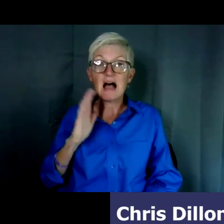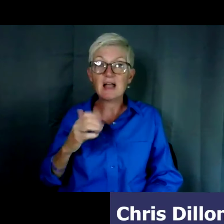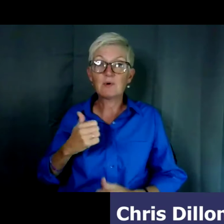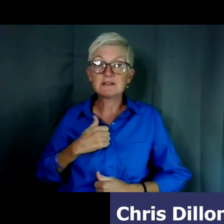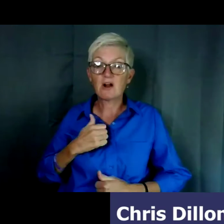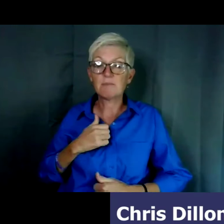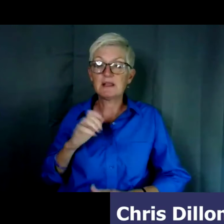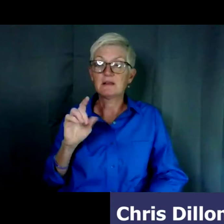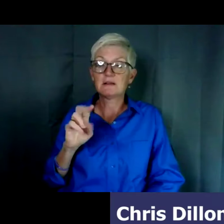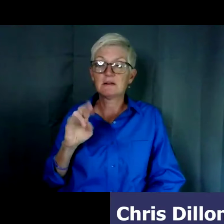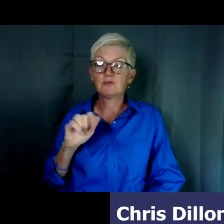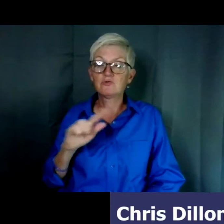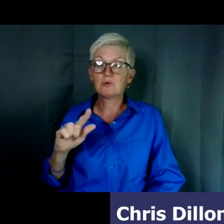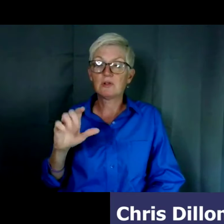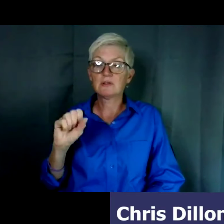for 3.5 years.